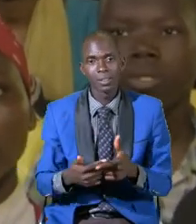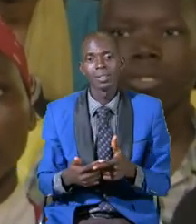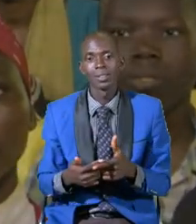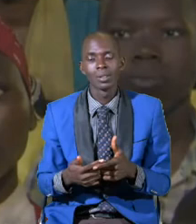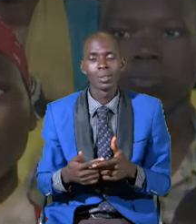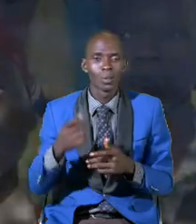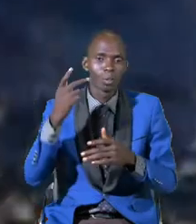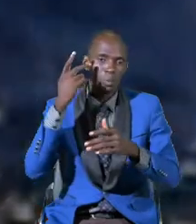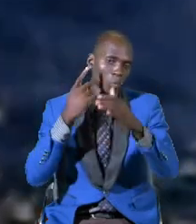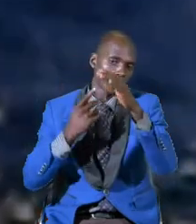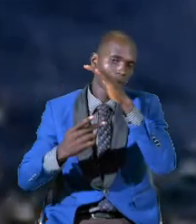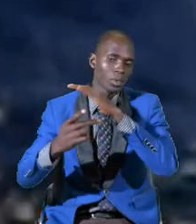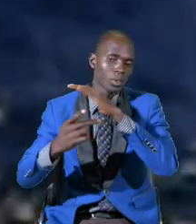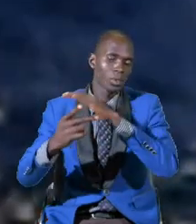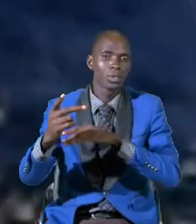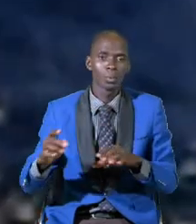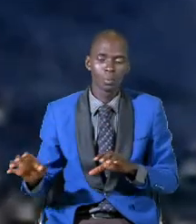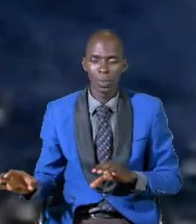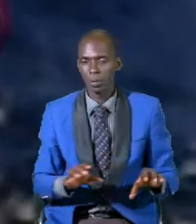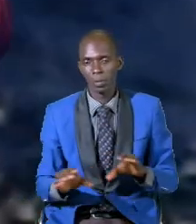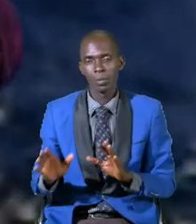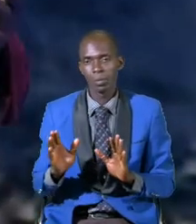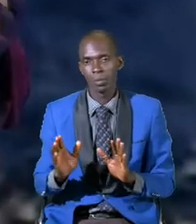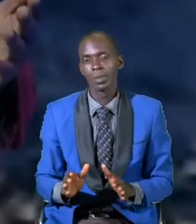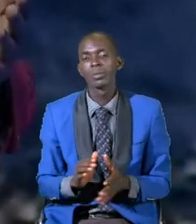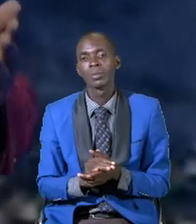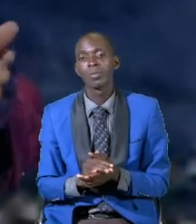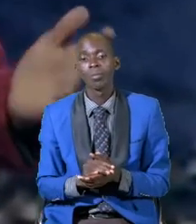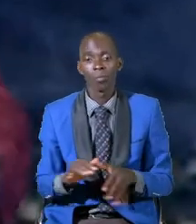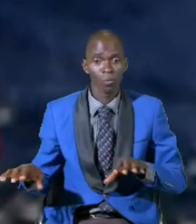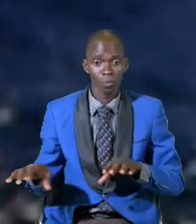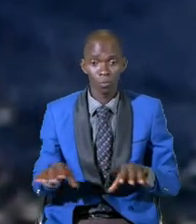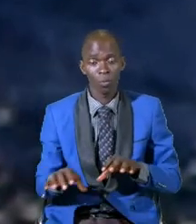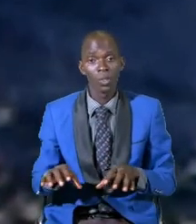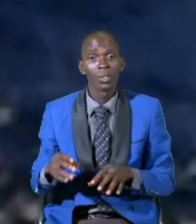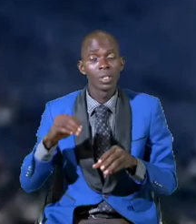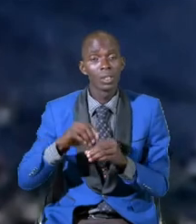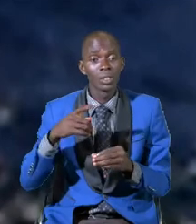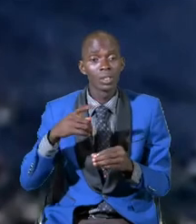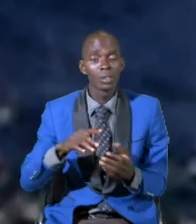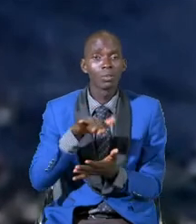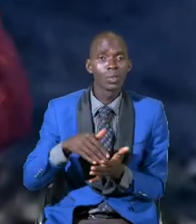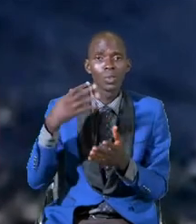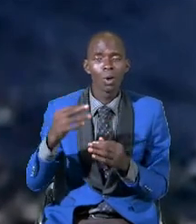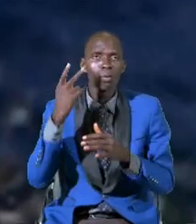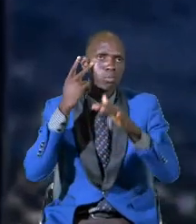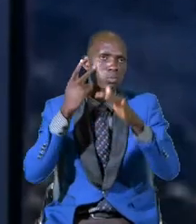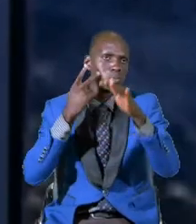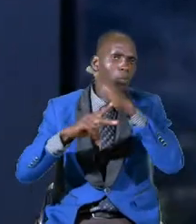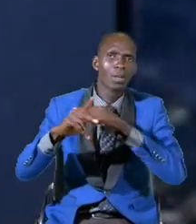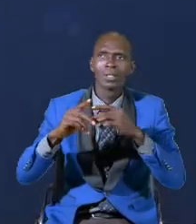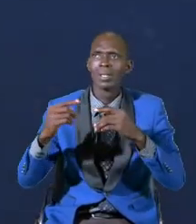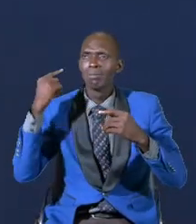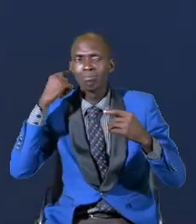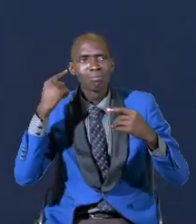prophetic performance, prophetic performance. In the midst of prophecies going up and going down, you know, at